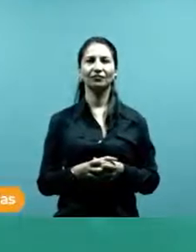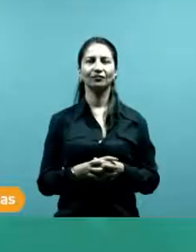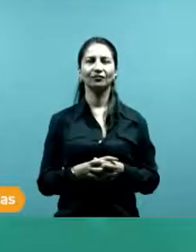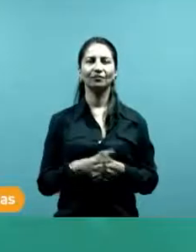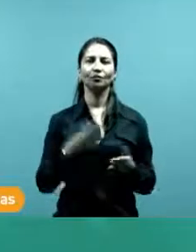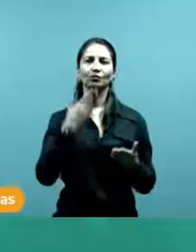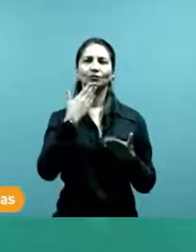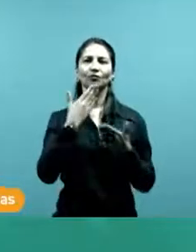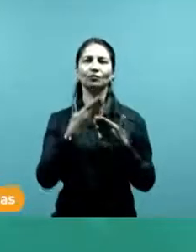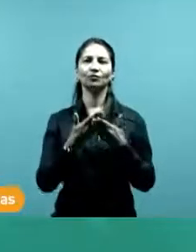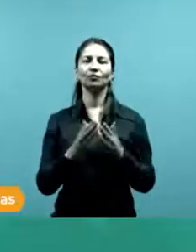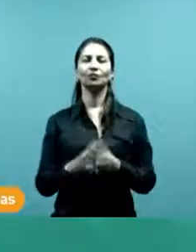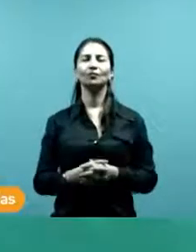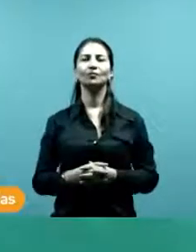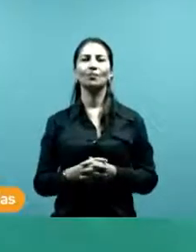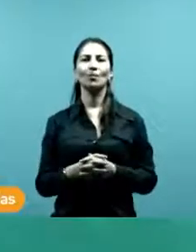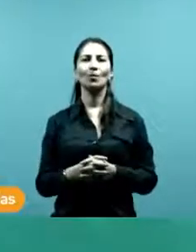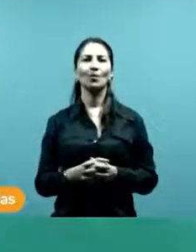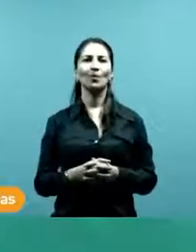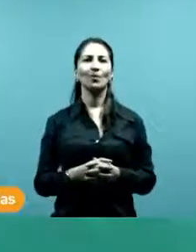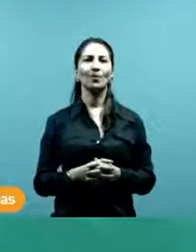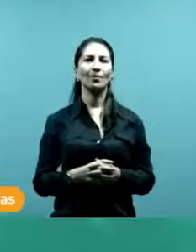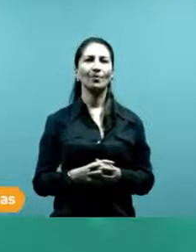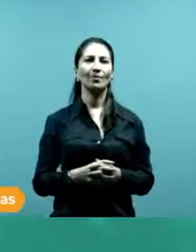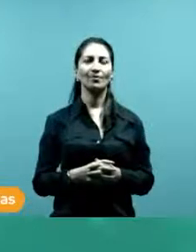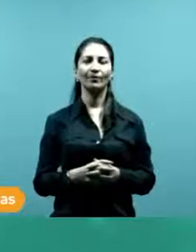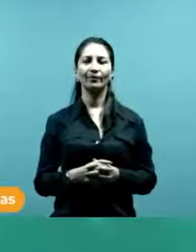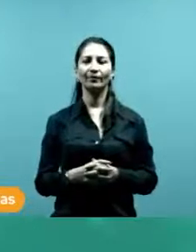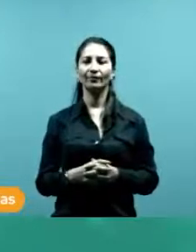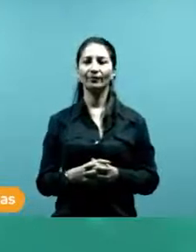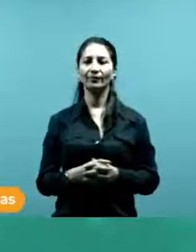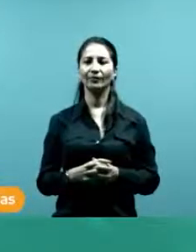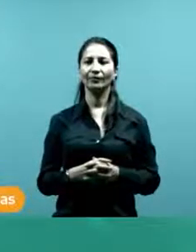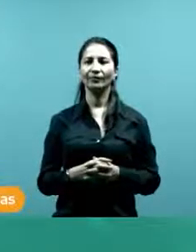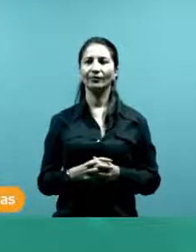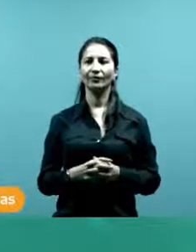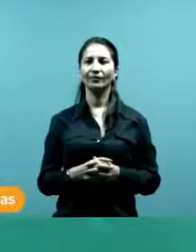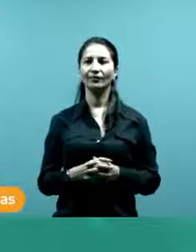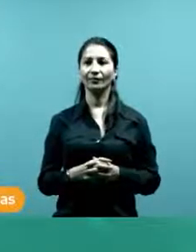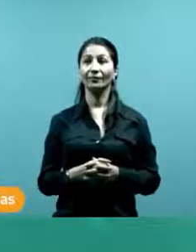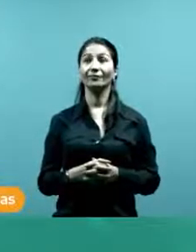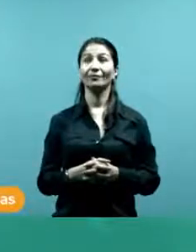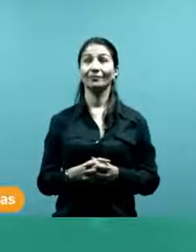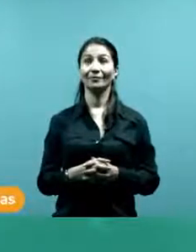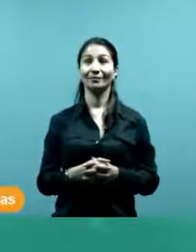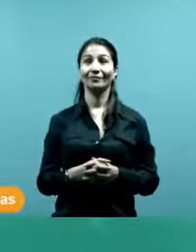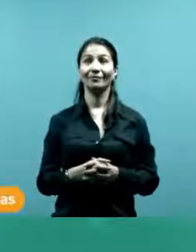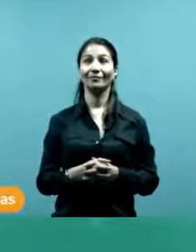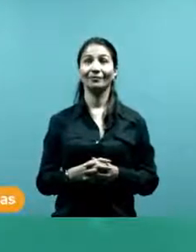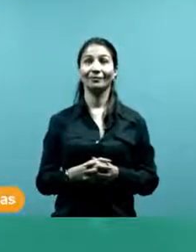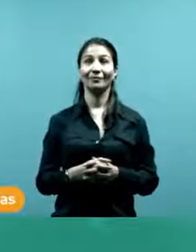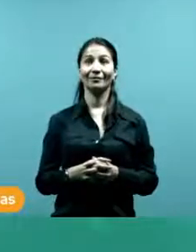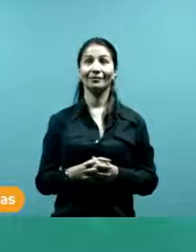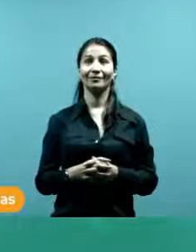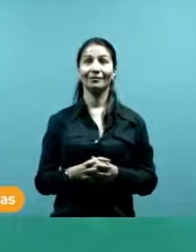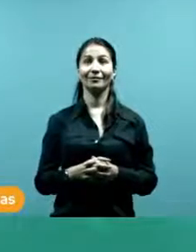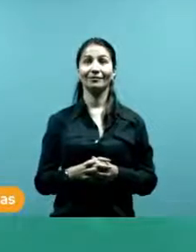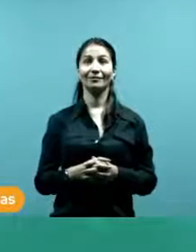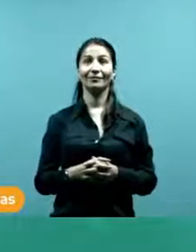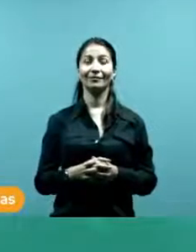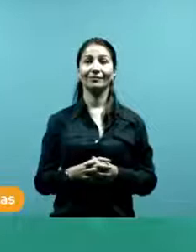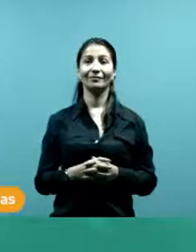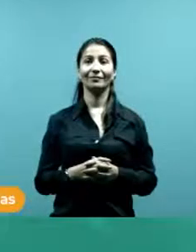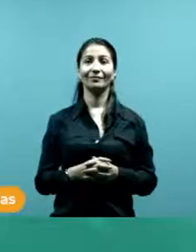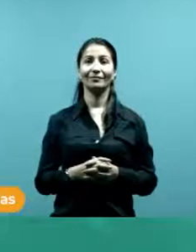Gracias. And here you can see the number of visitors growing from 2001